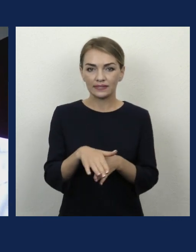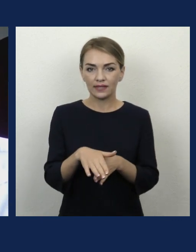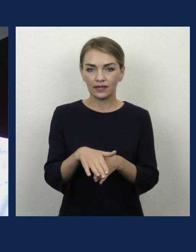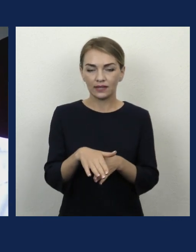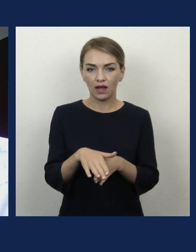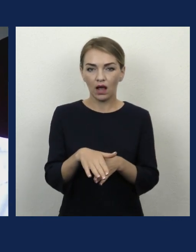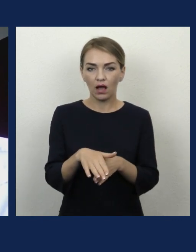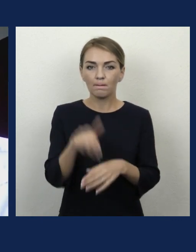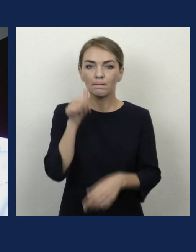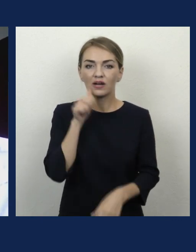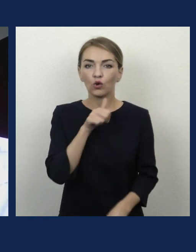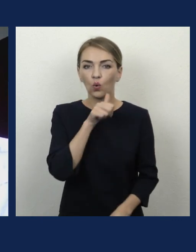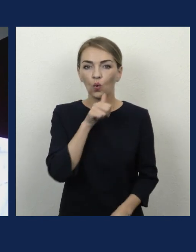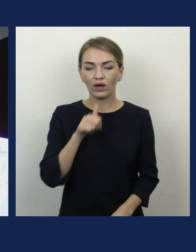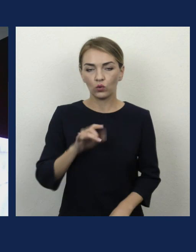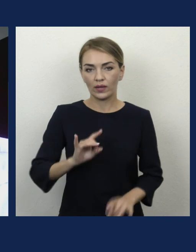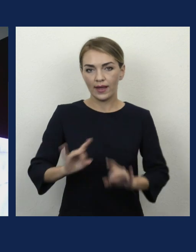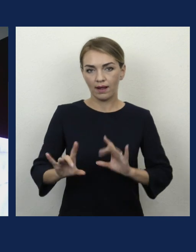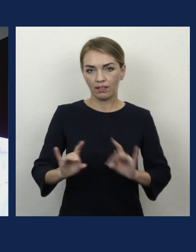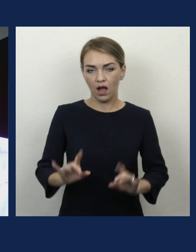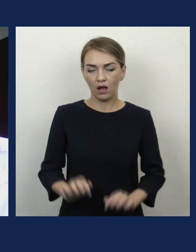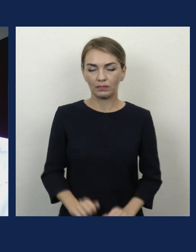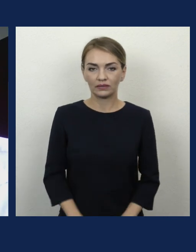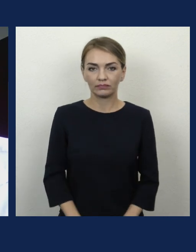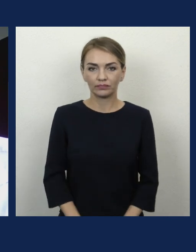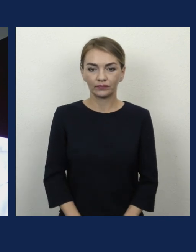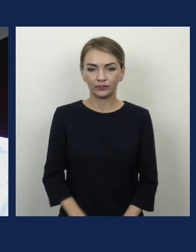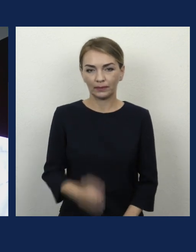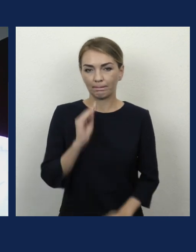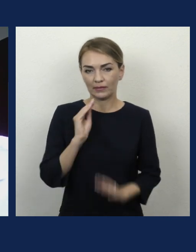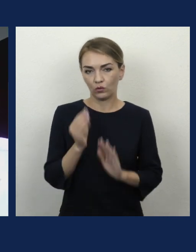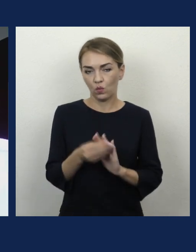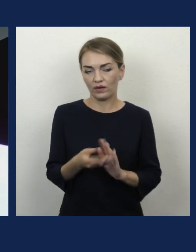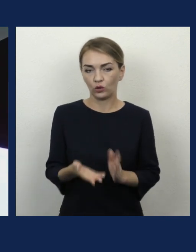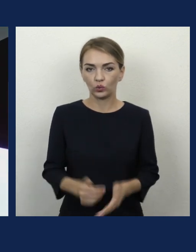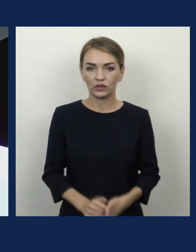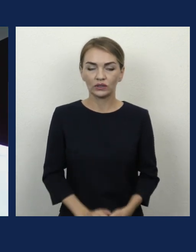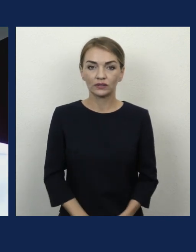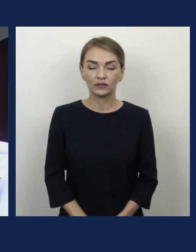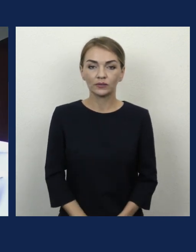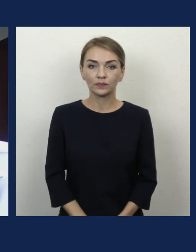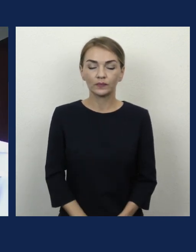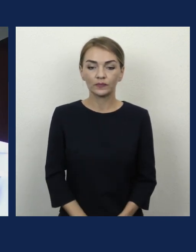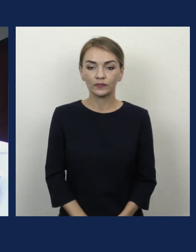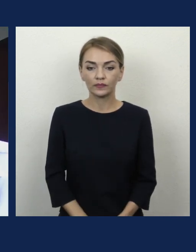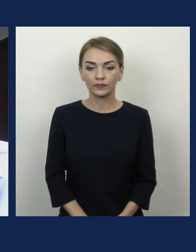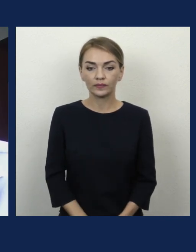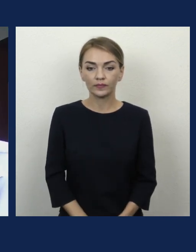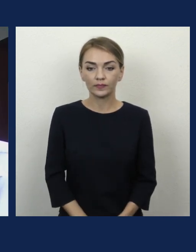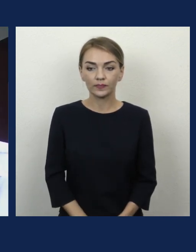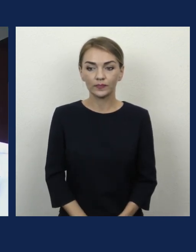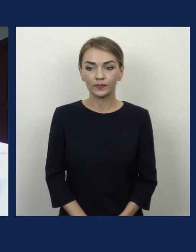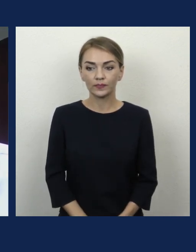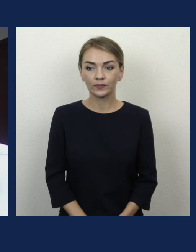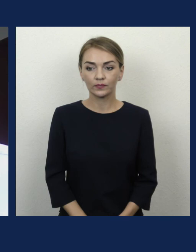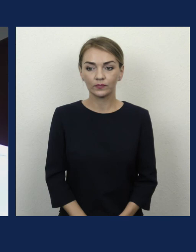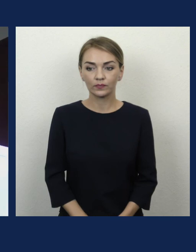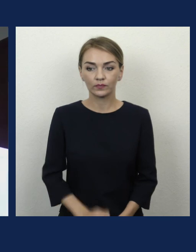is contradicting the alleged claims? So we are talking about the hidden advertising here.